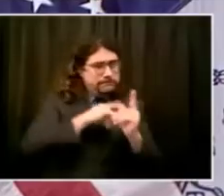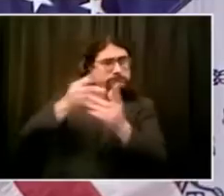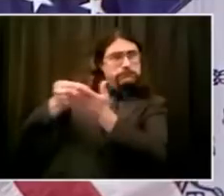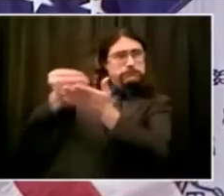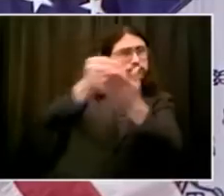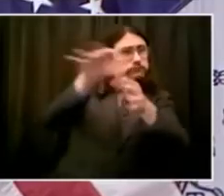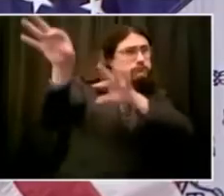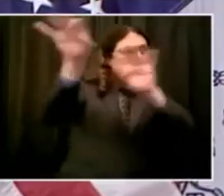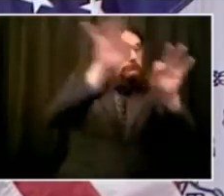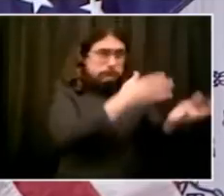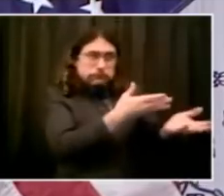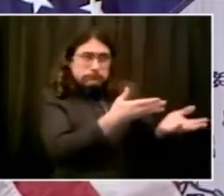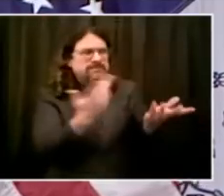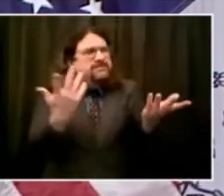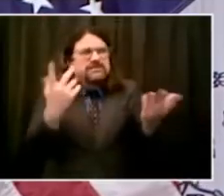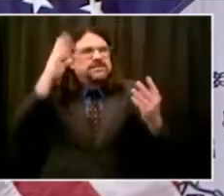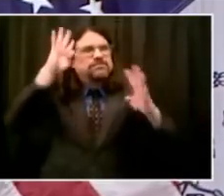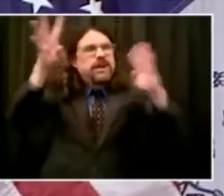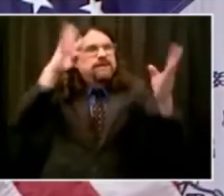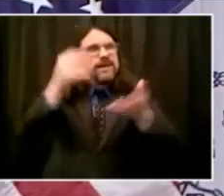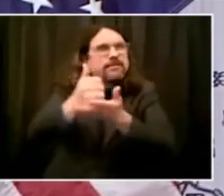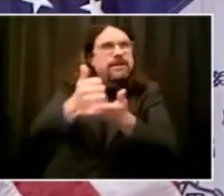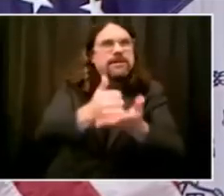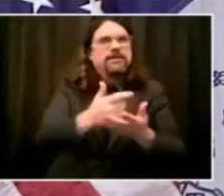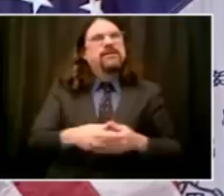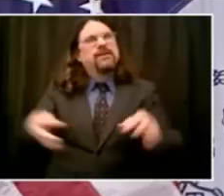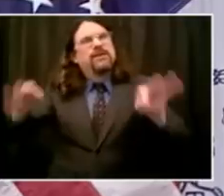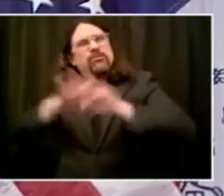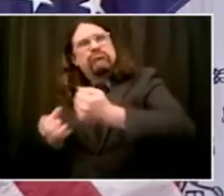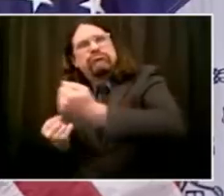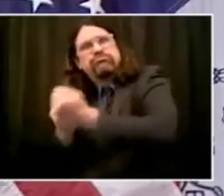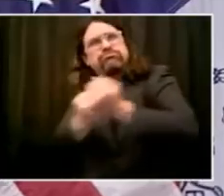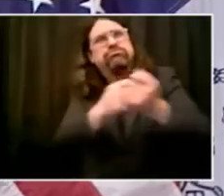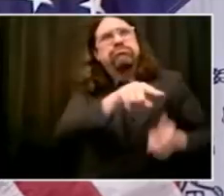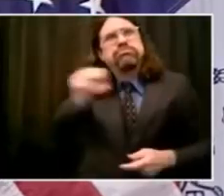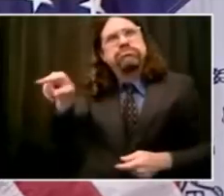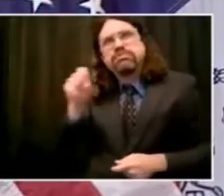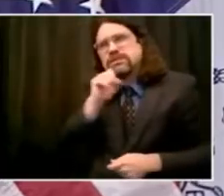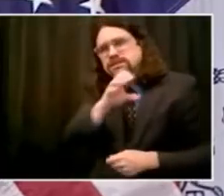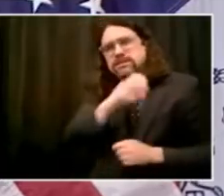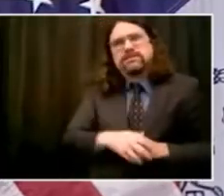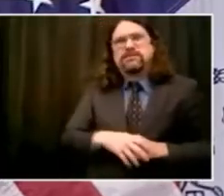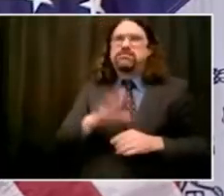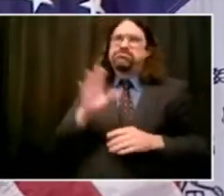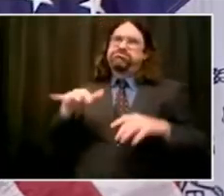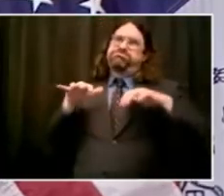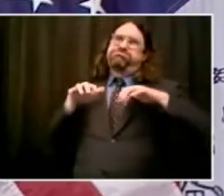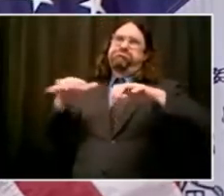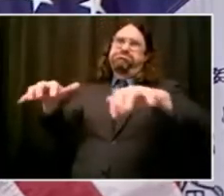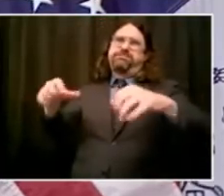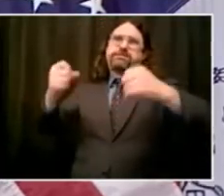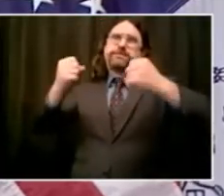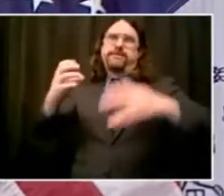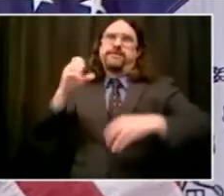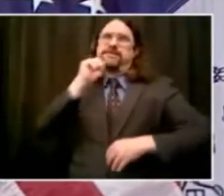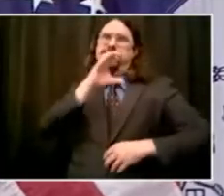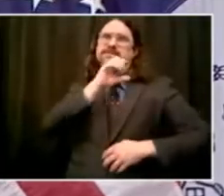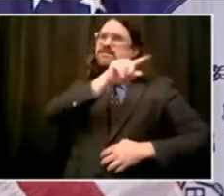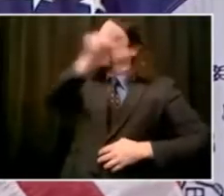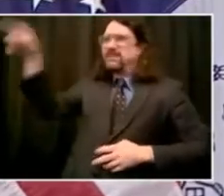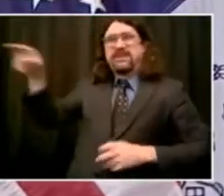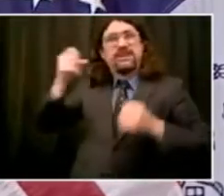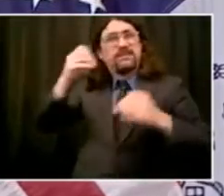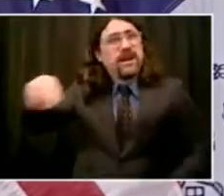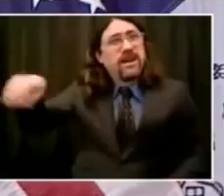many seniors are feeling a lot of isolation right now, a lot of worry, and they need our help. The city's stepping up with things like the direct